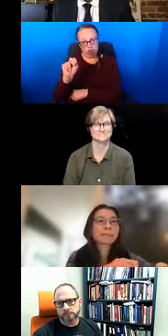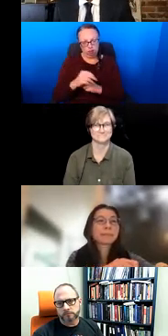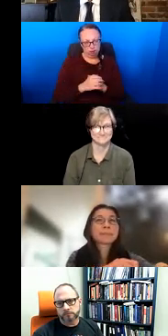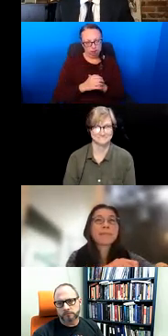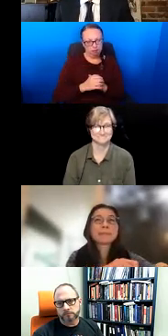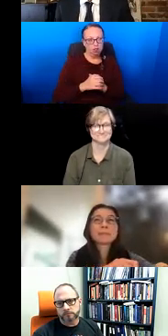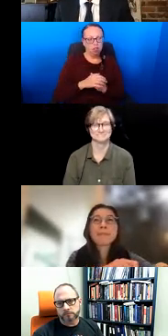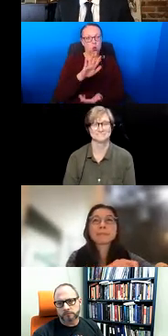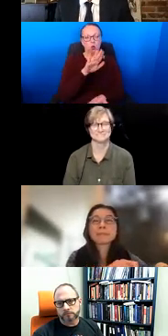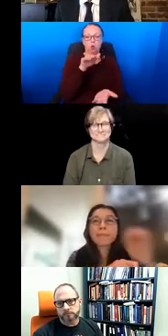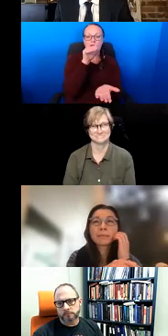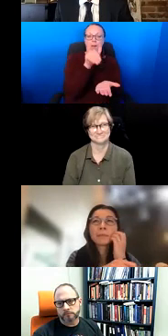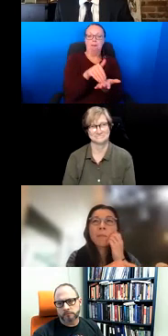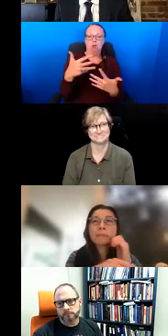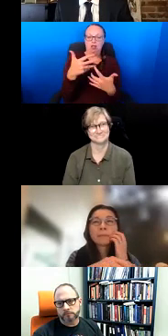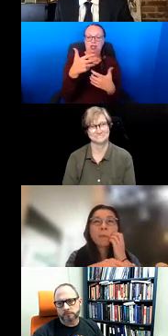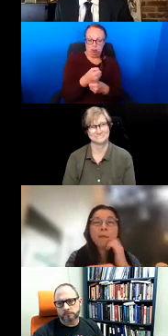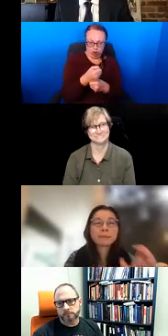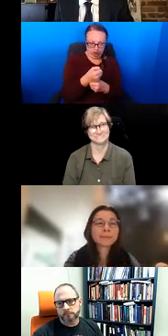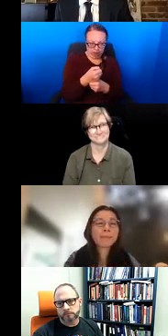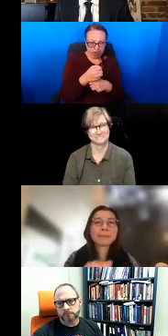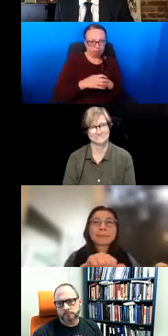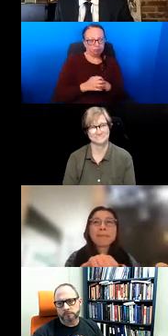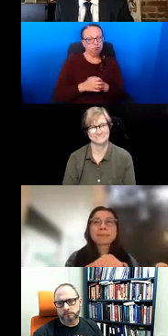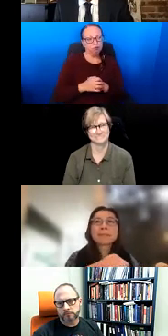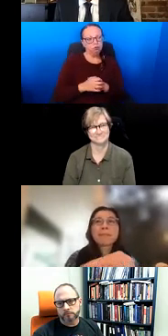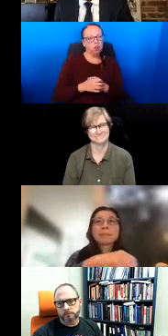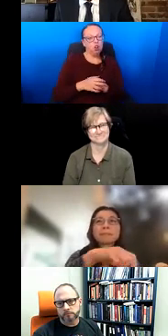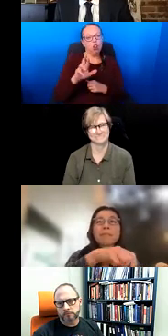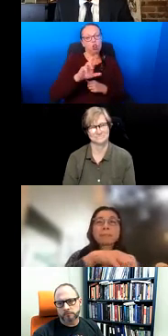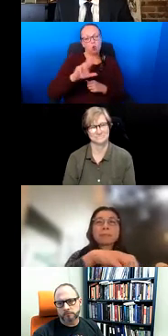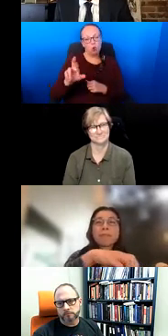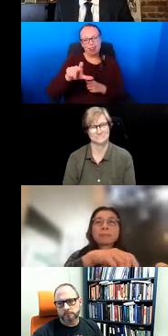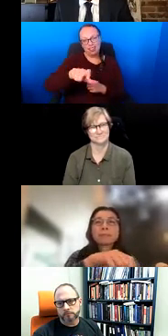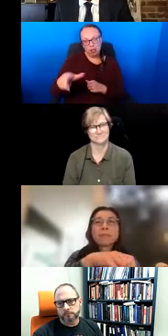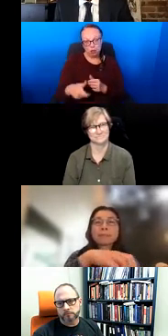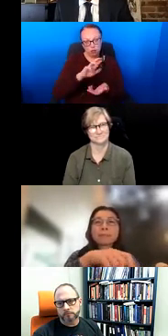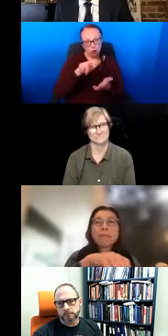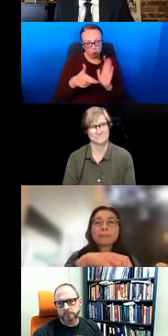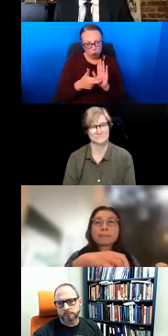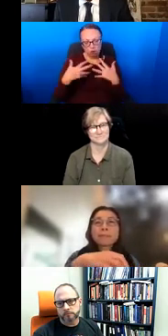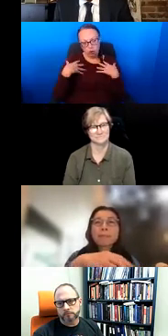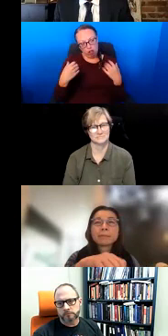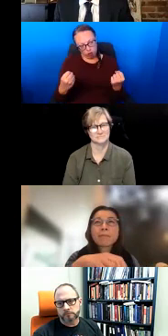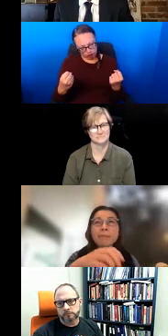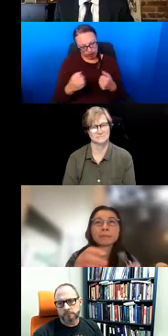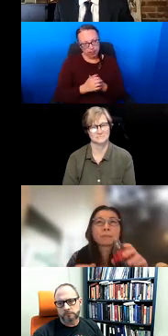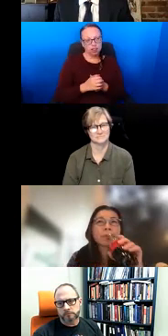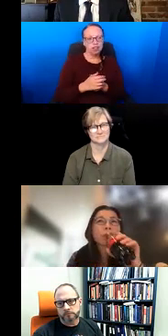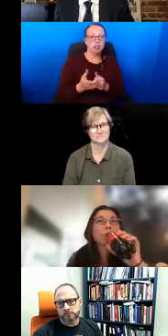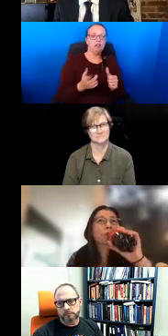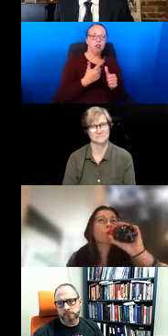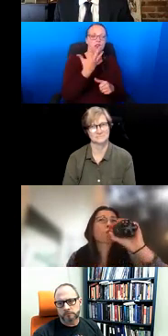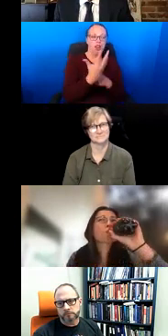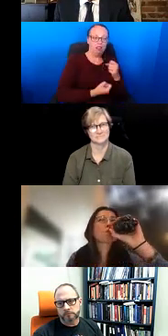summary on the right hemisphere's role in recovery, or to put this in a slightly more tongue-in-cheek way, the first 5 years of my